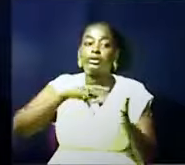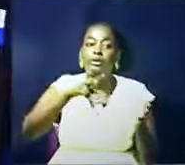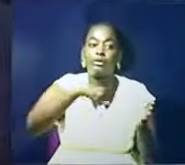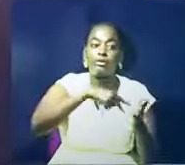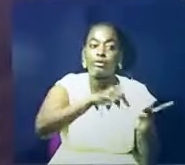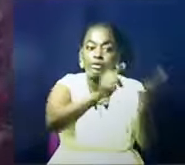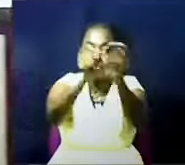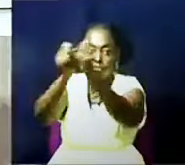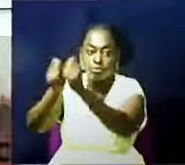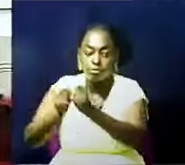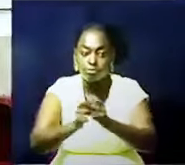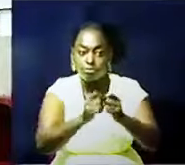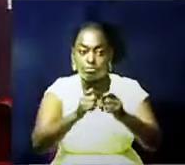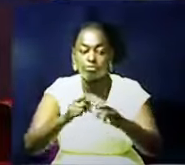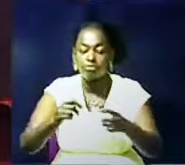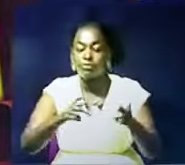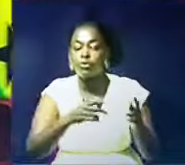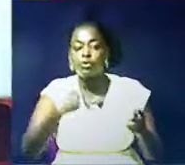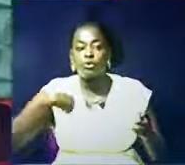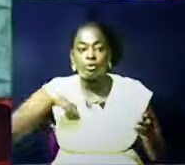12. Those of us who can.